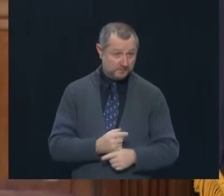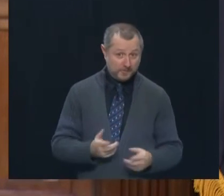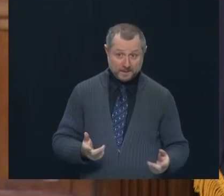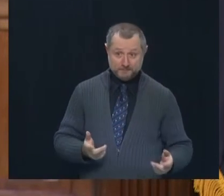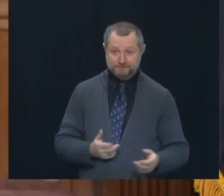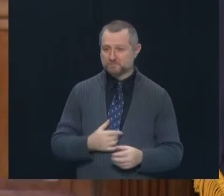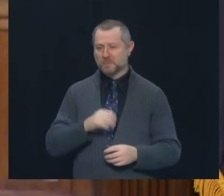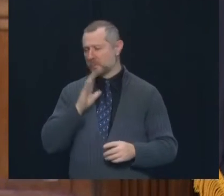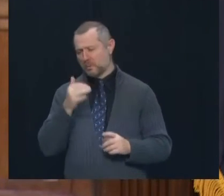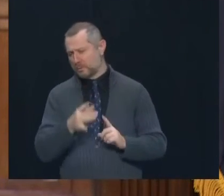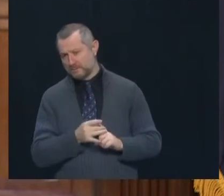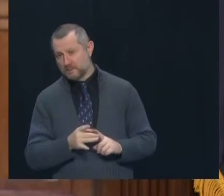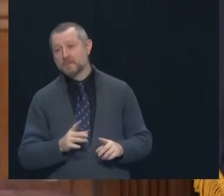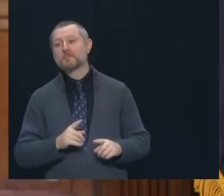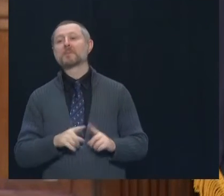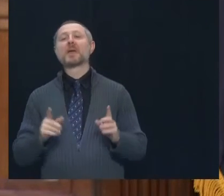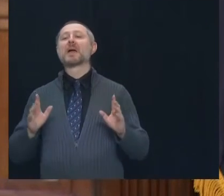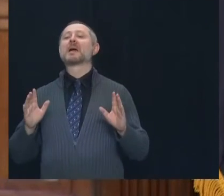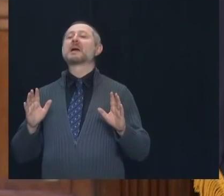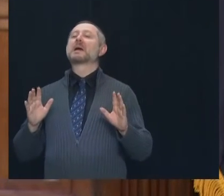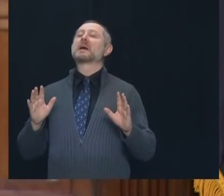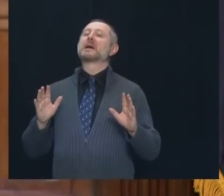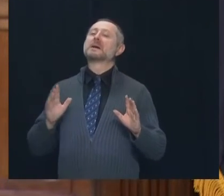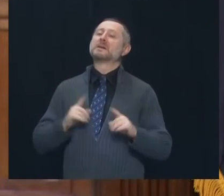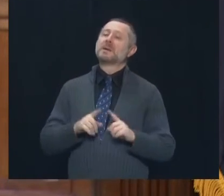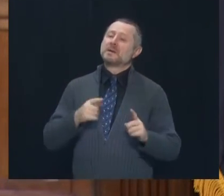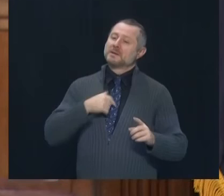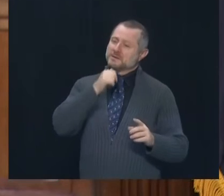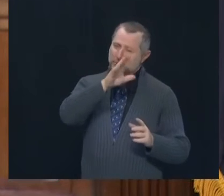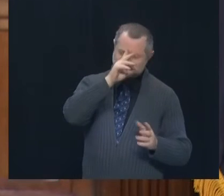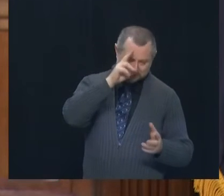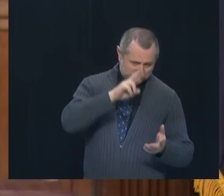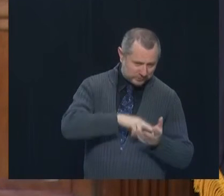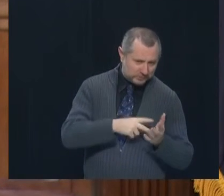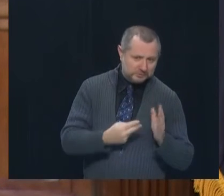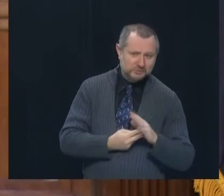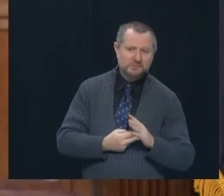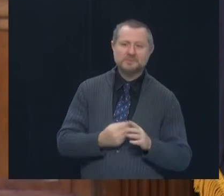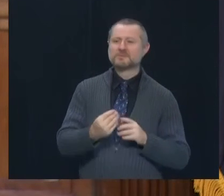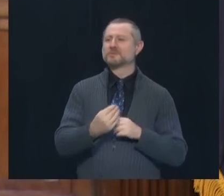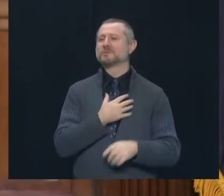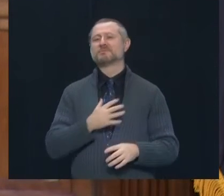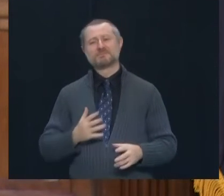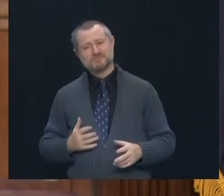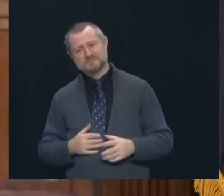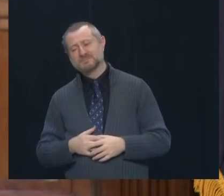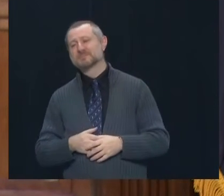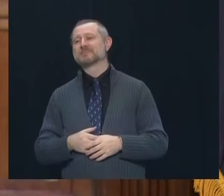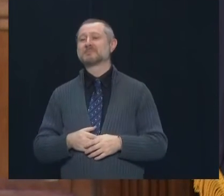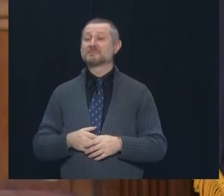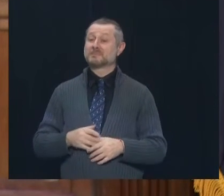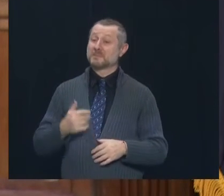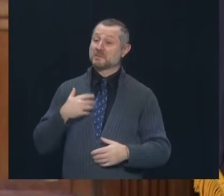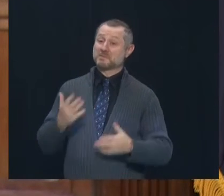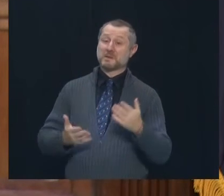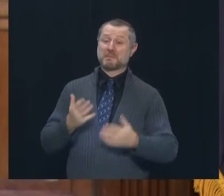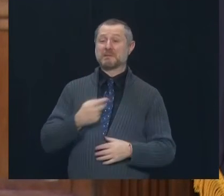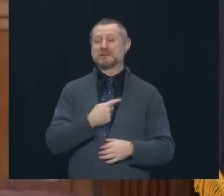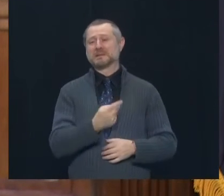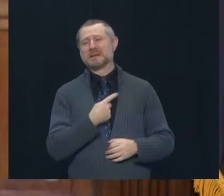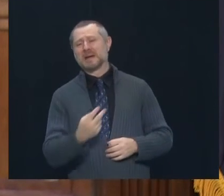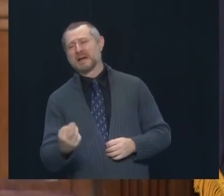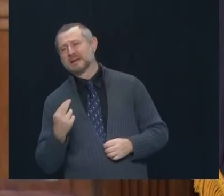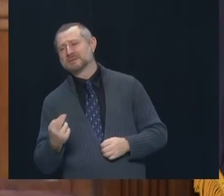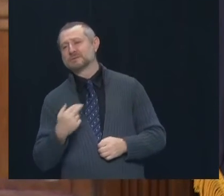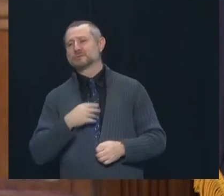Yeah, except it's unintentional. And yeah, you can be best friends. It can be your daughter, it can